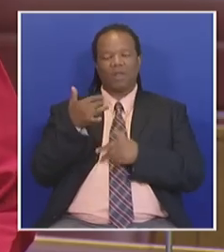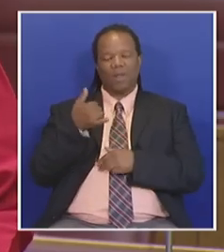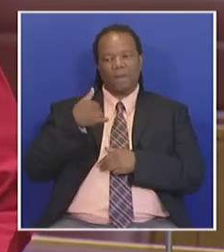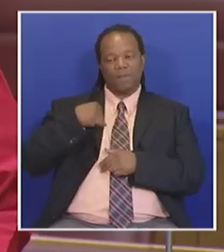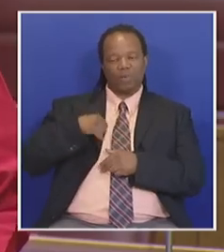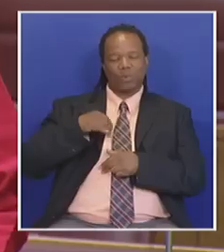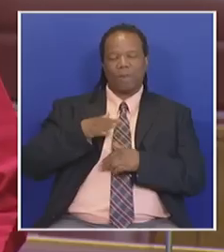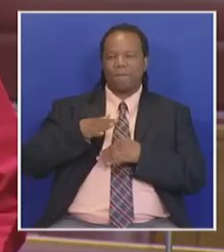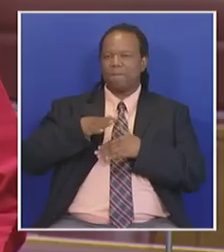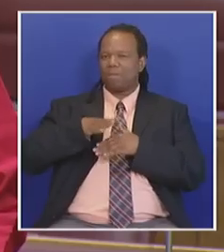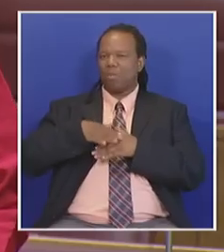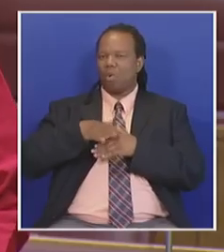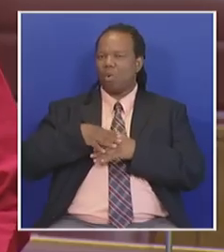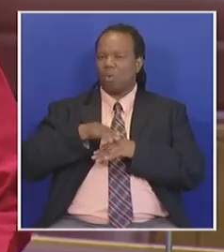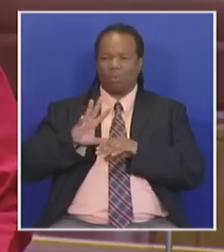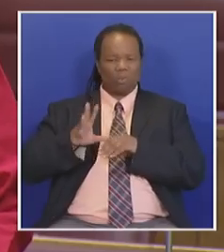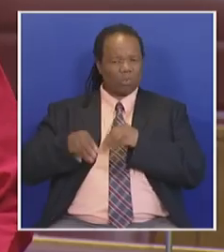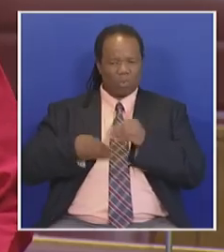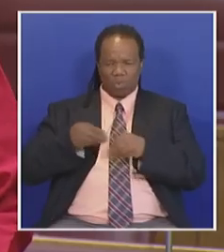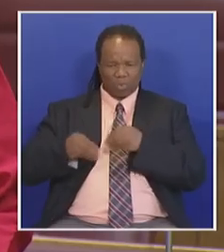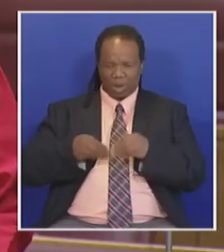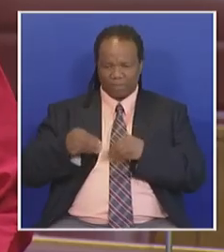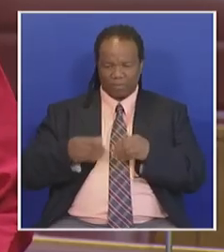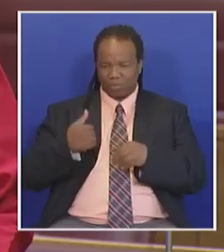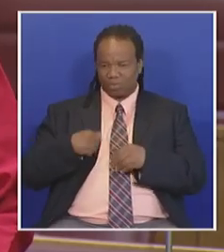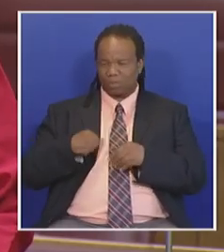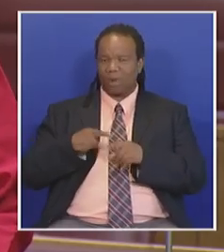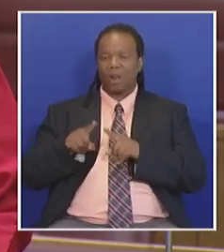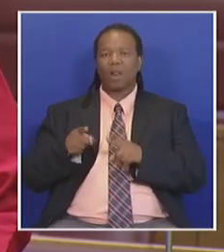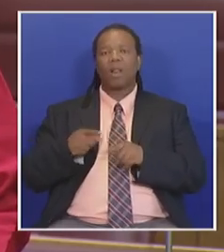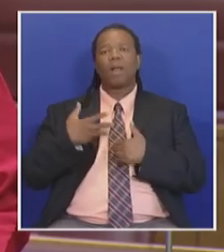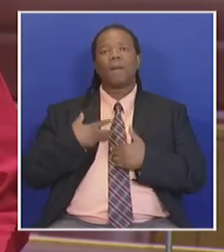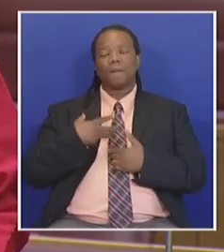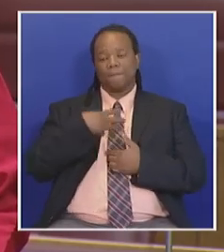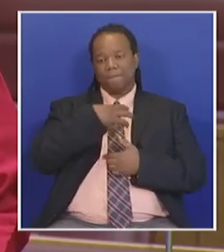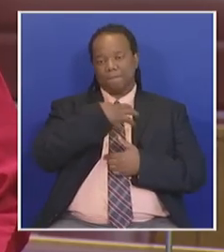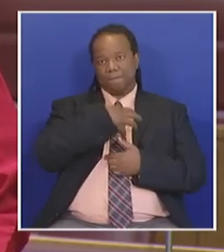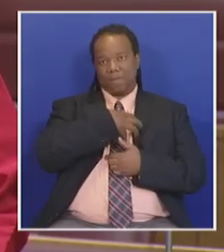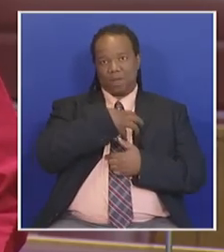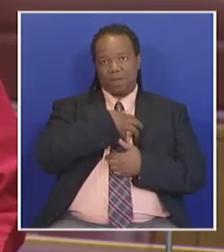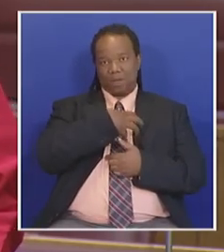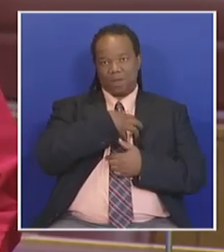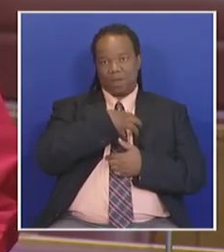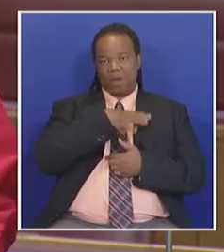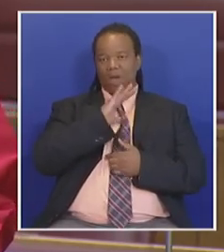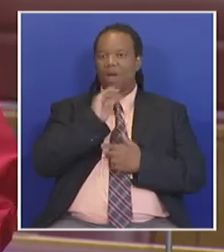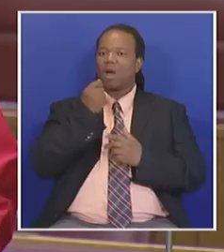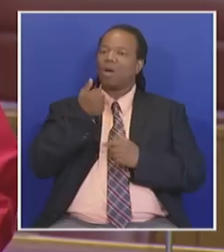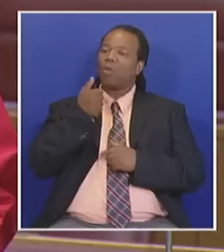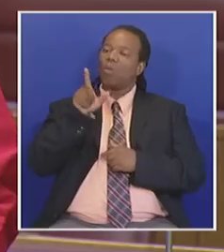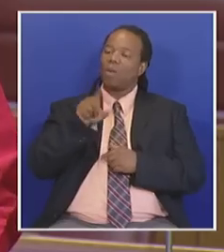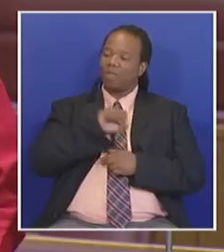corrupt in the country, where its mayor, Fetsang Mokatitebe, interferes with the appointment of